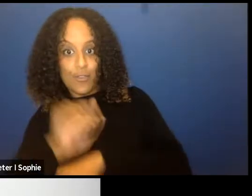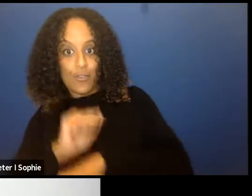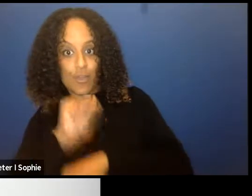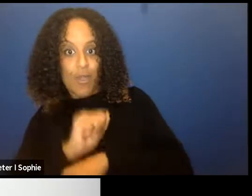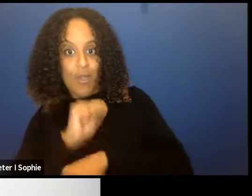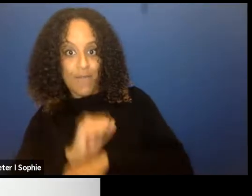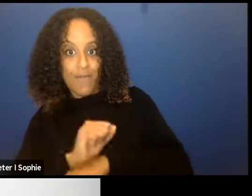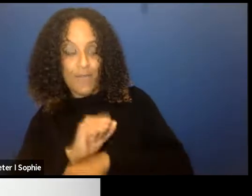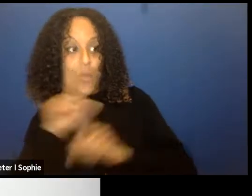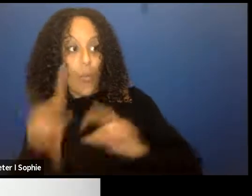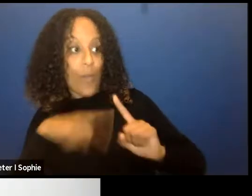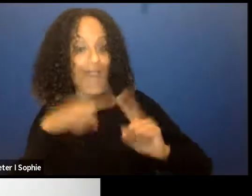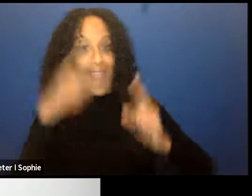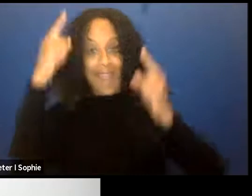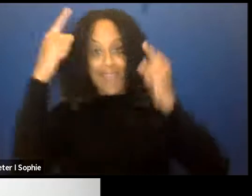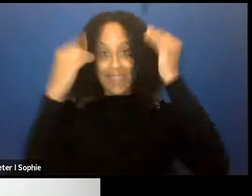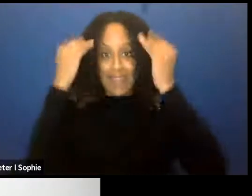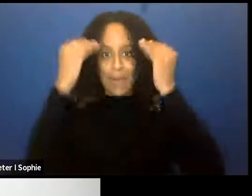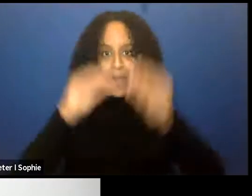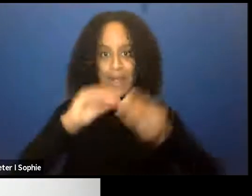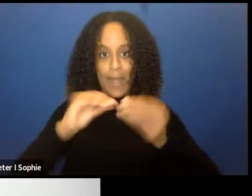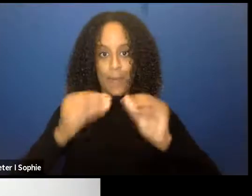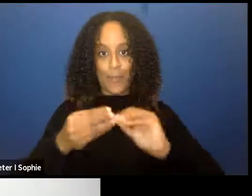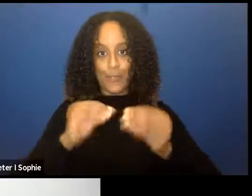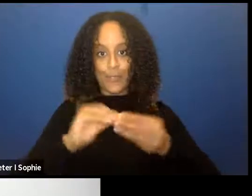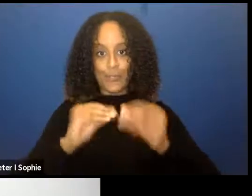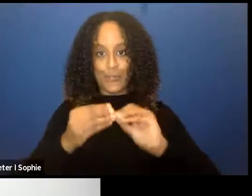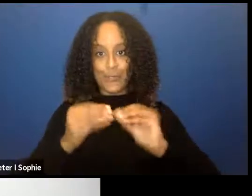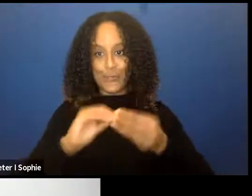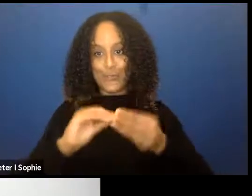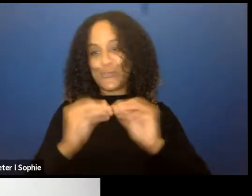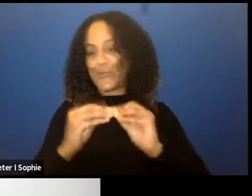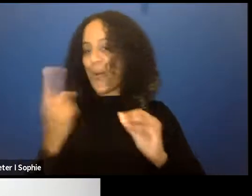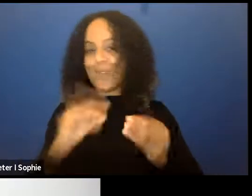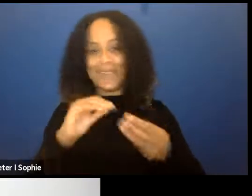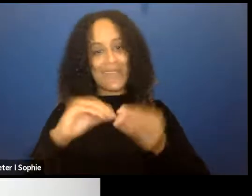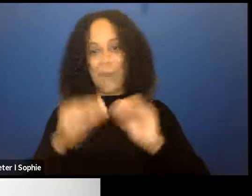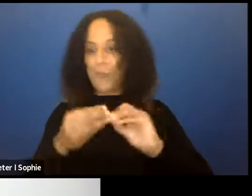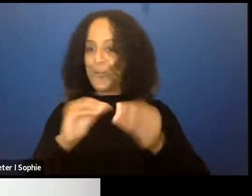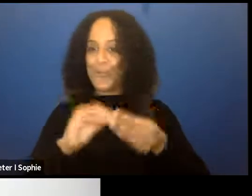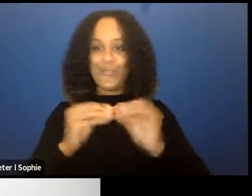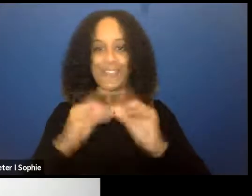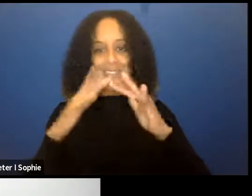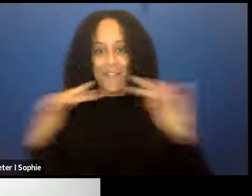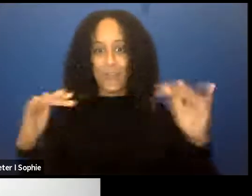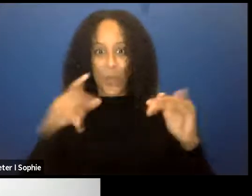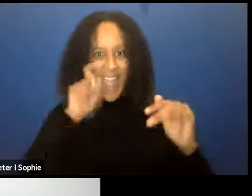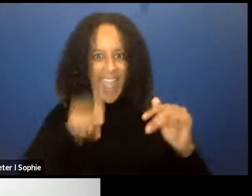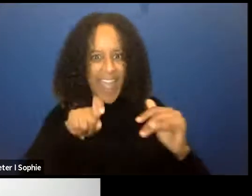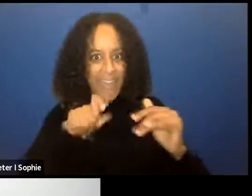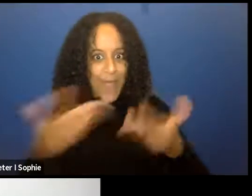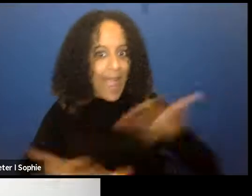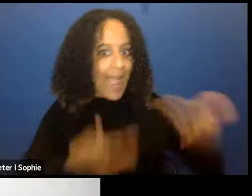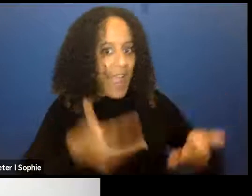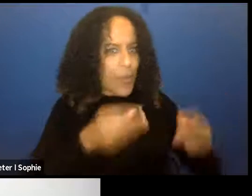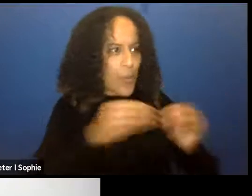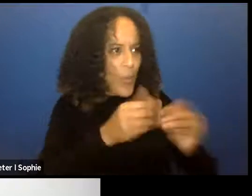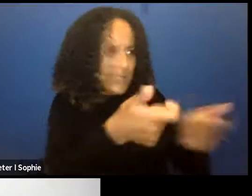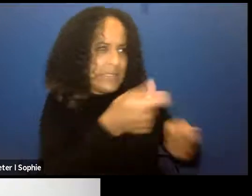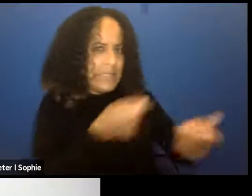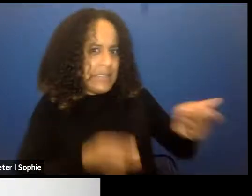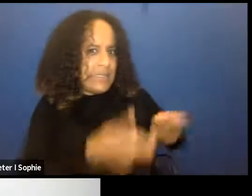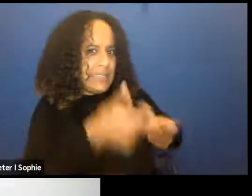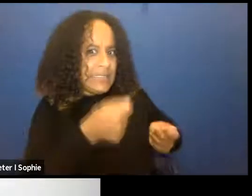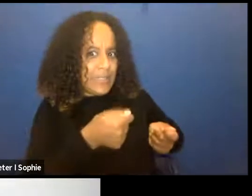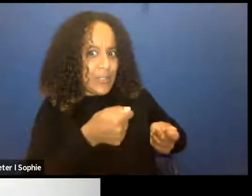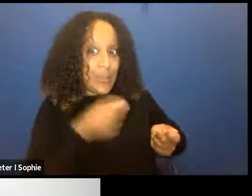about numbers, everyone goes to numbers and diversity and like, oh, we need to hire more. No, you need